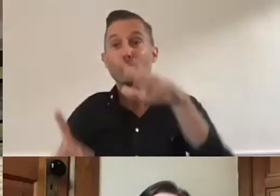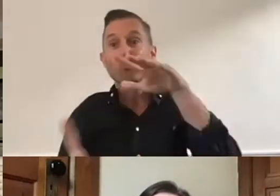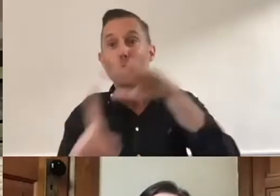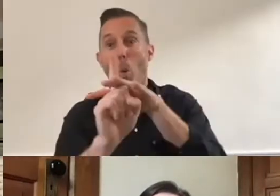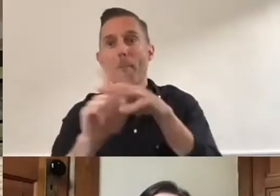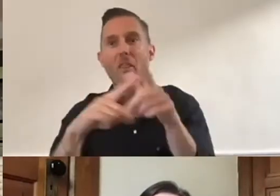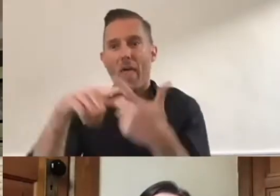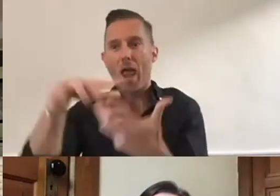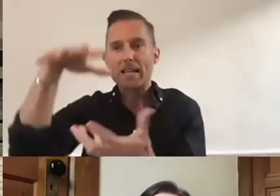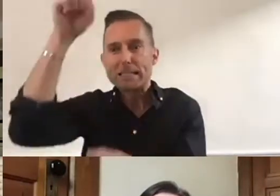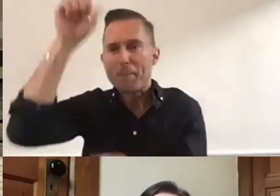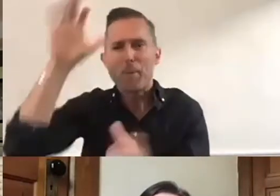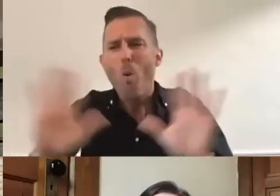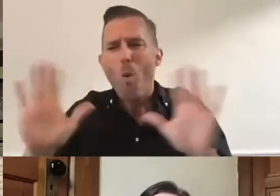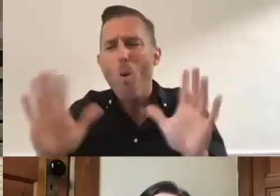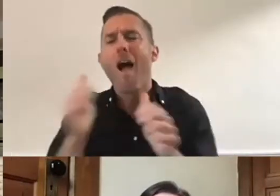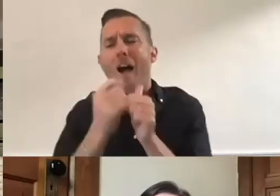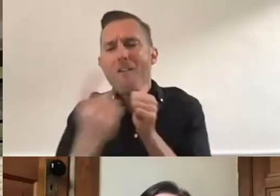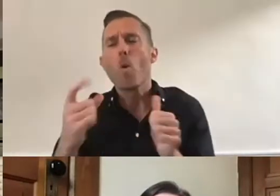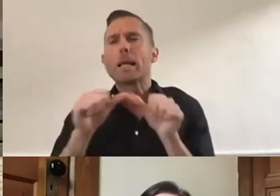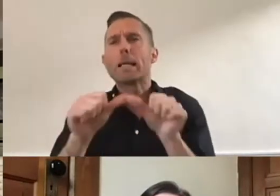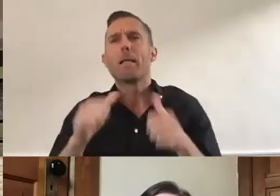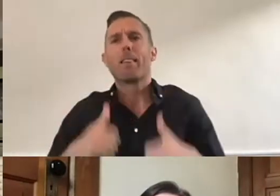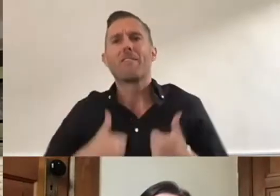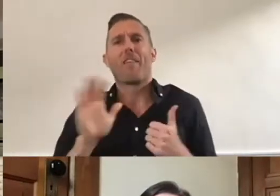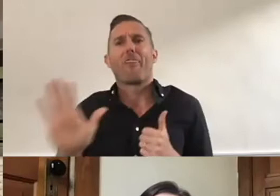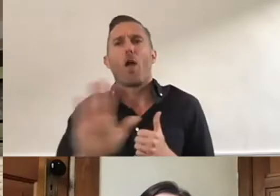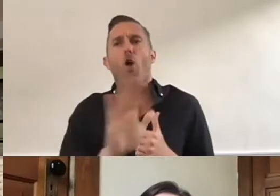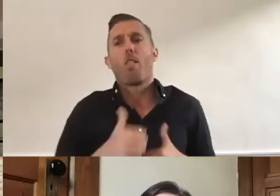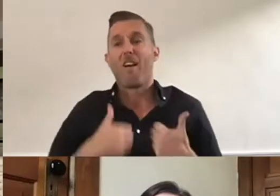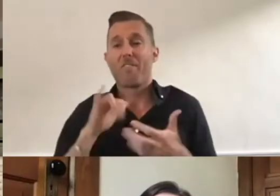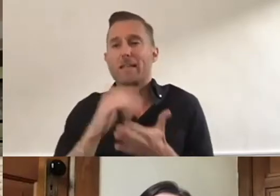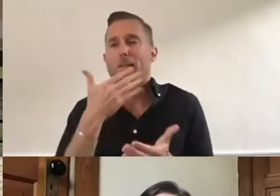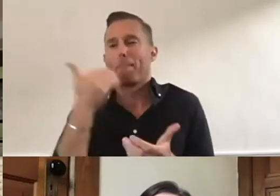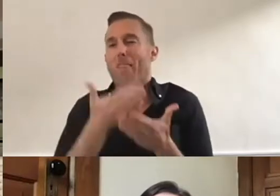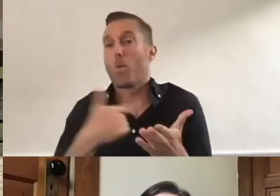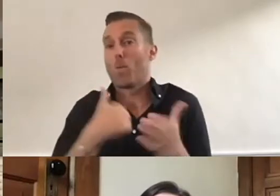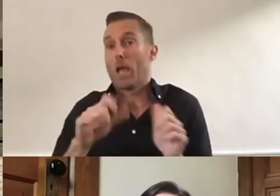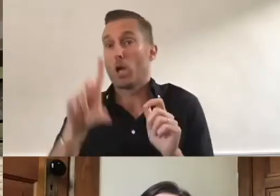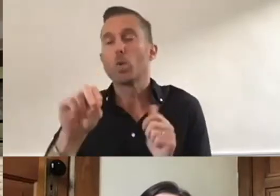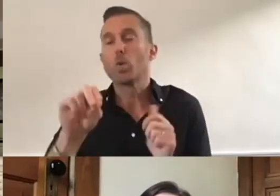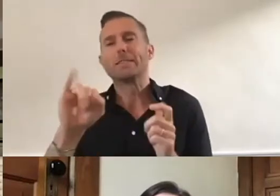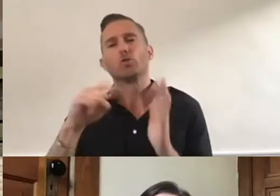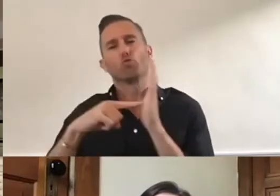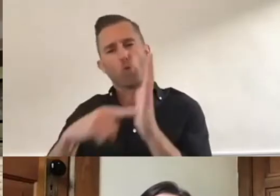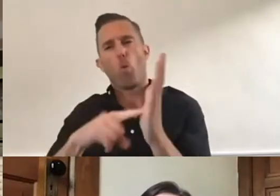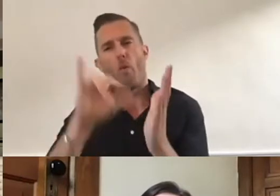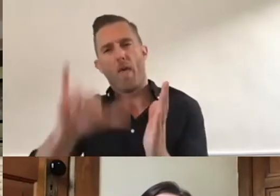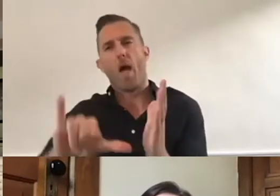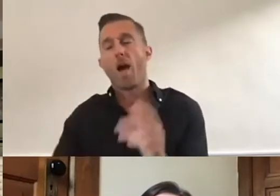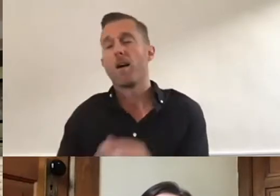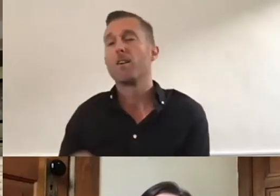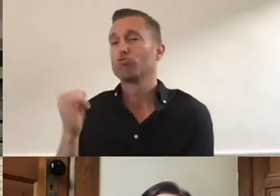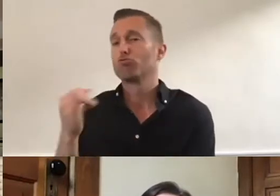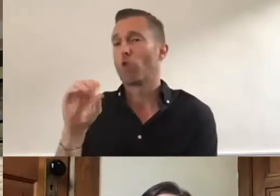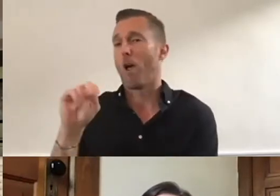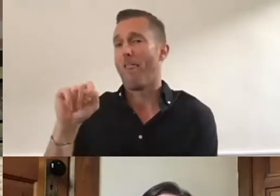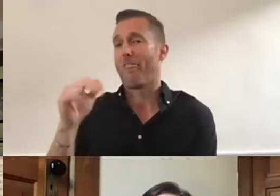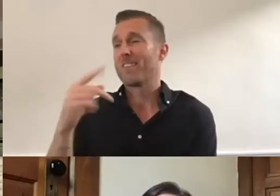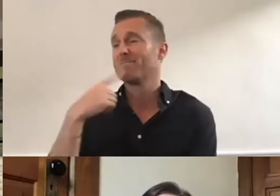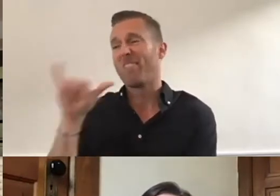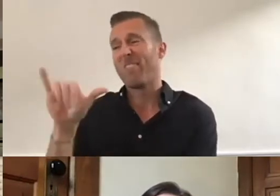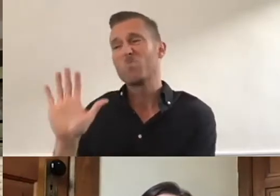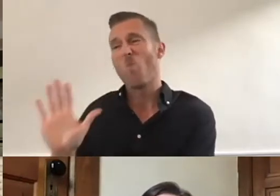lives, and that's one of the best things that we can do, is to show that. Yeah, that was really wonderful.